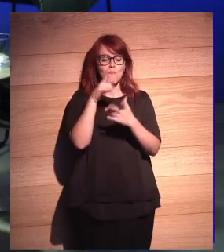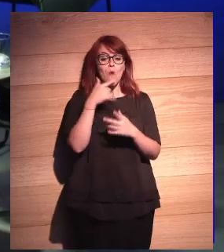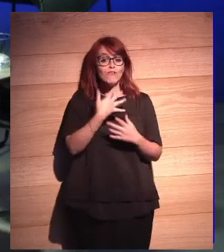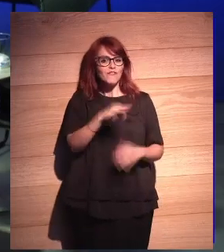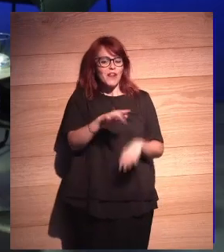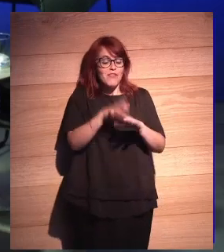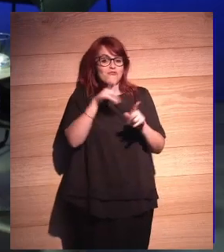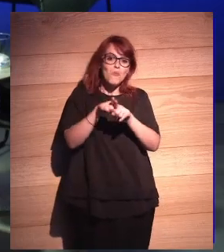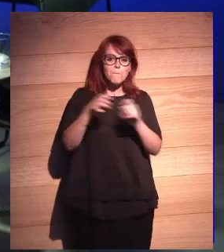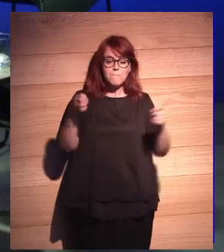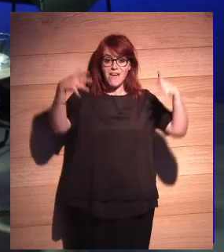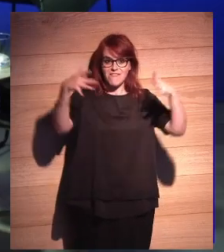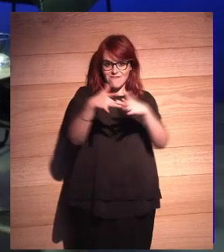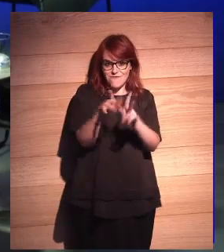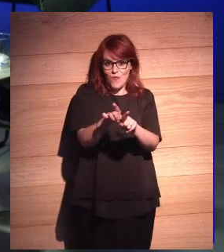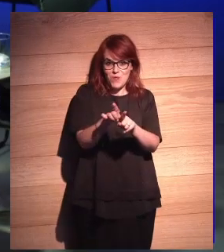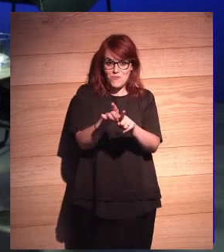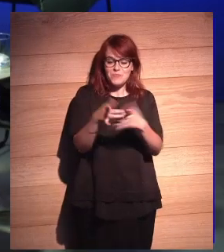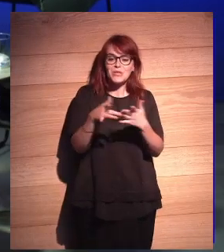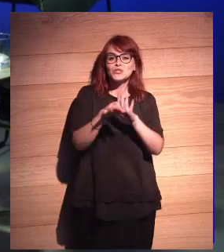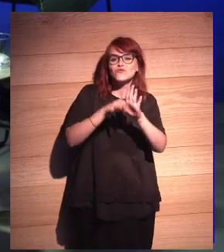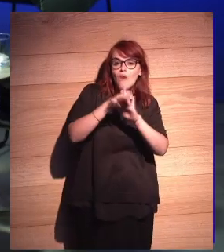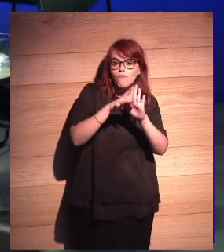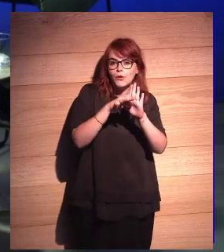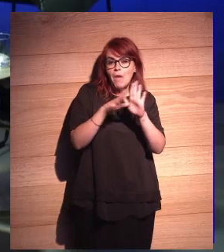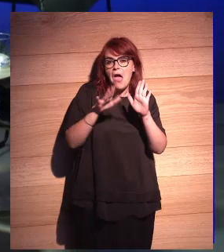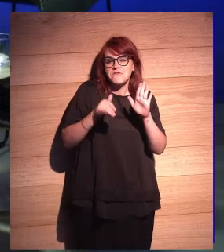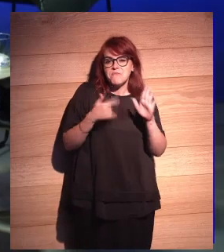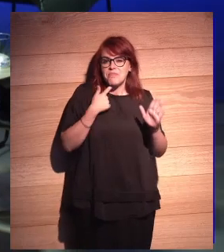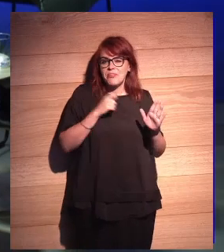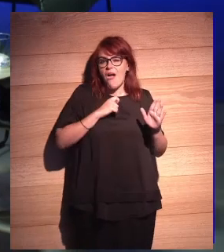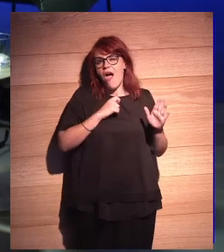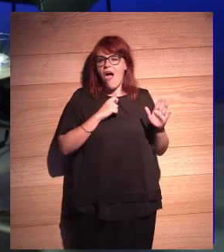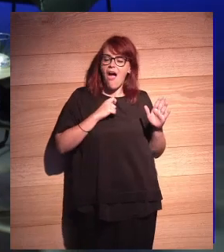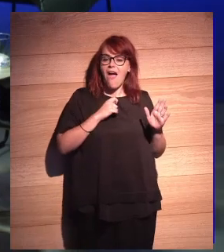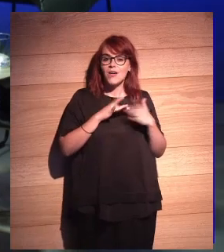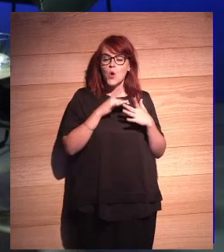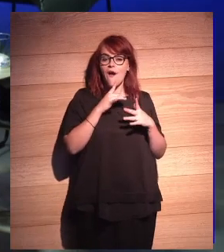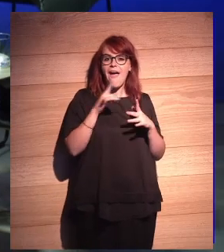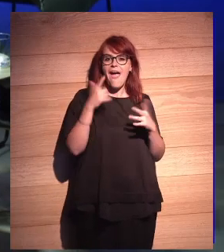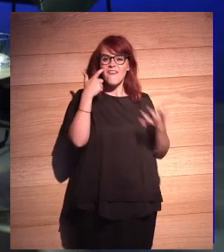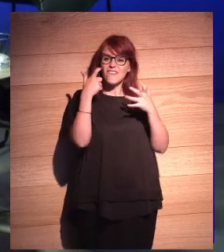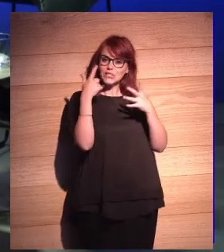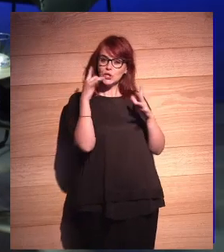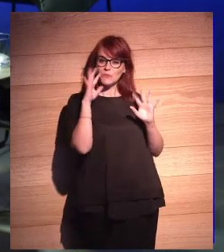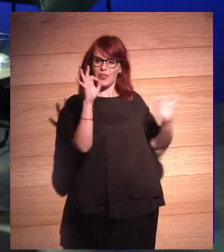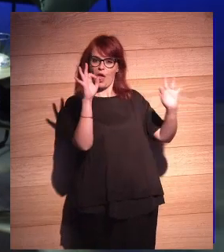a sort of a combination of both. The software really opens magical possibilities for your art. The world of the